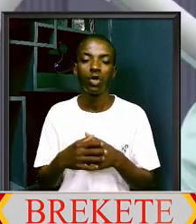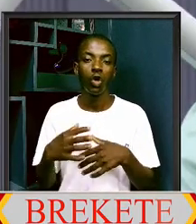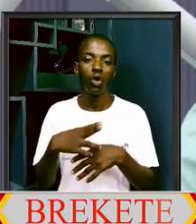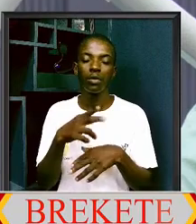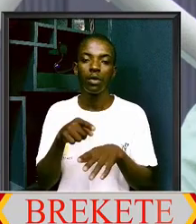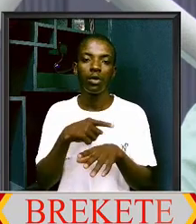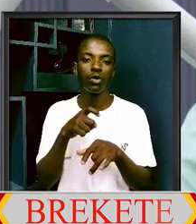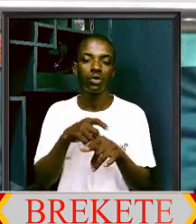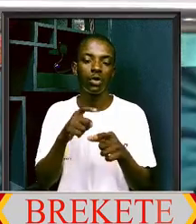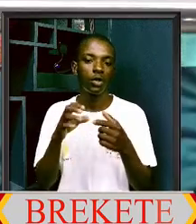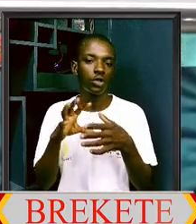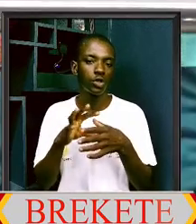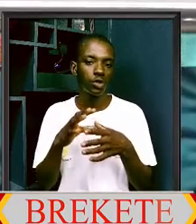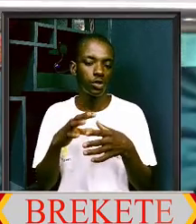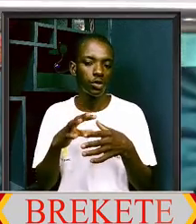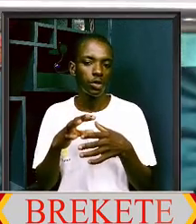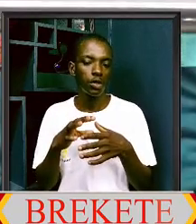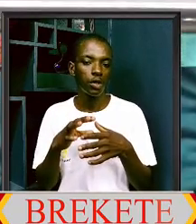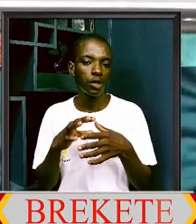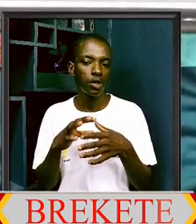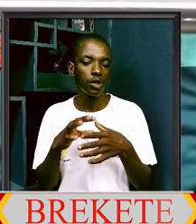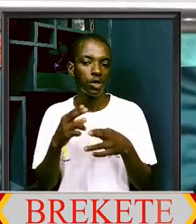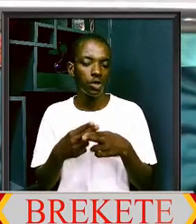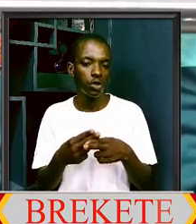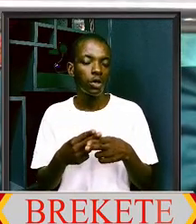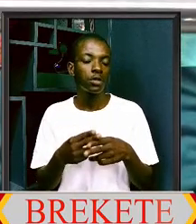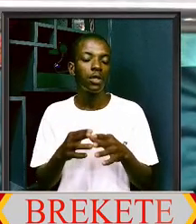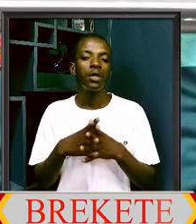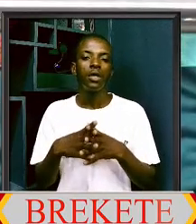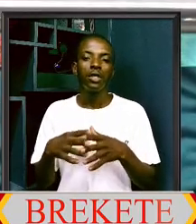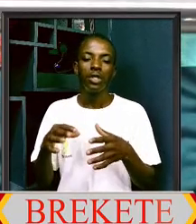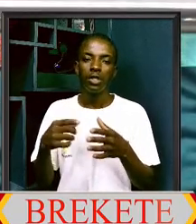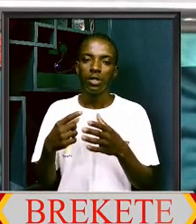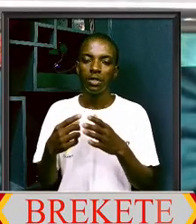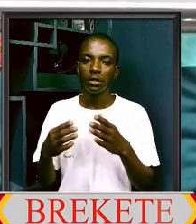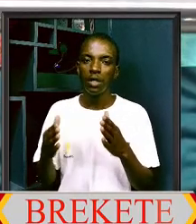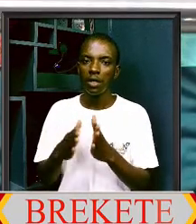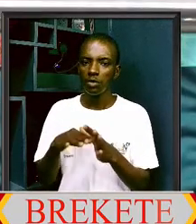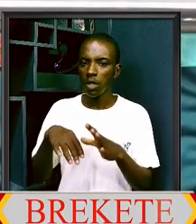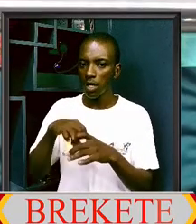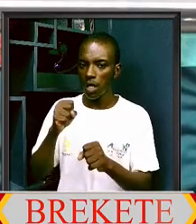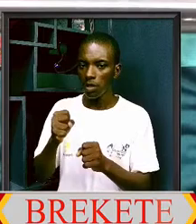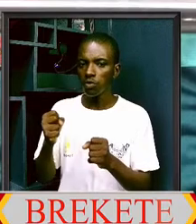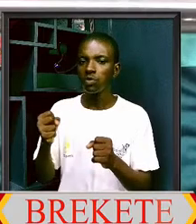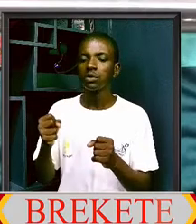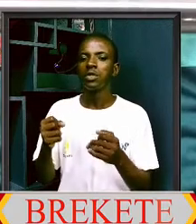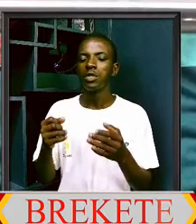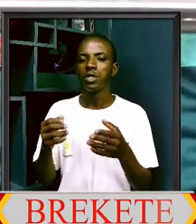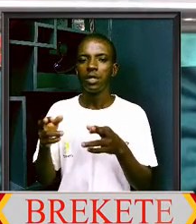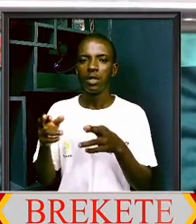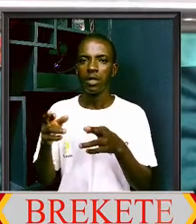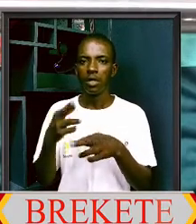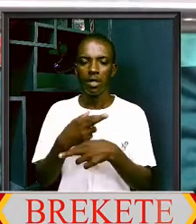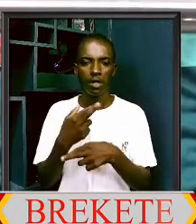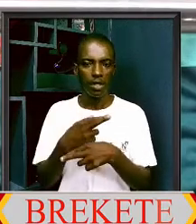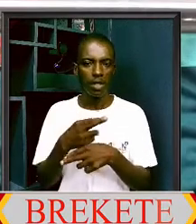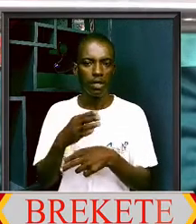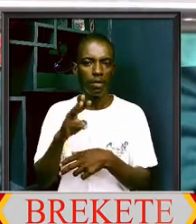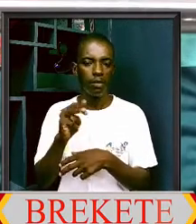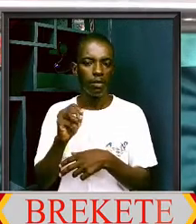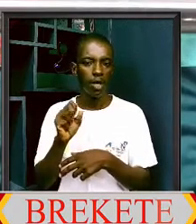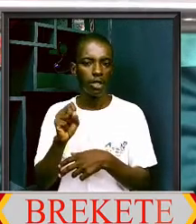cut the long story short sir they they injected me I have to pack out and I'm renting at